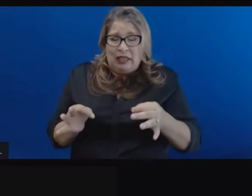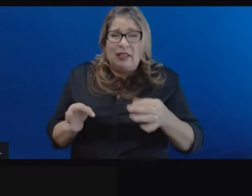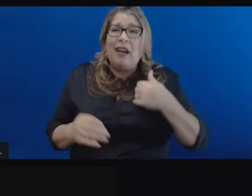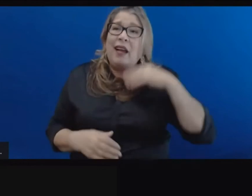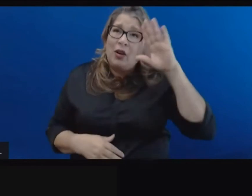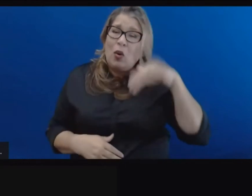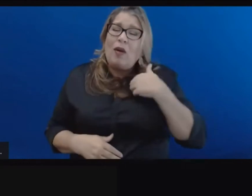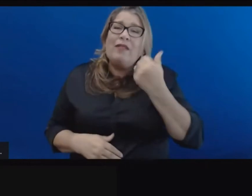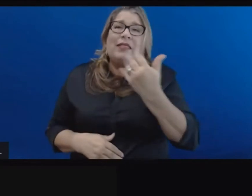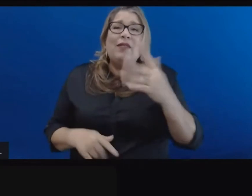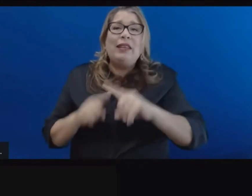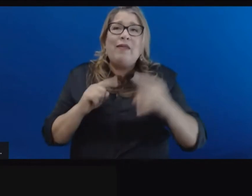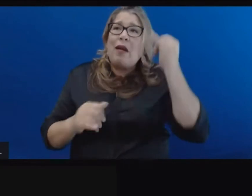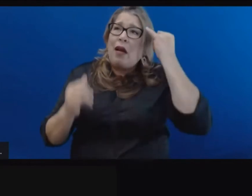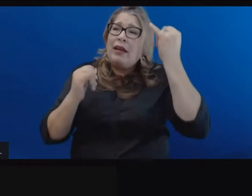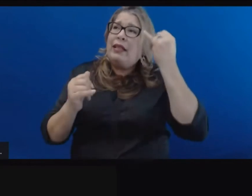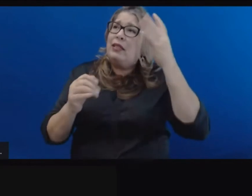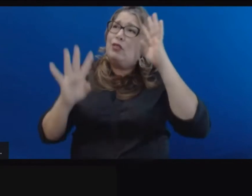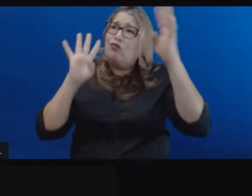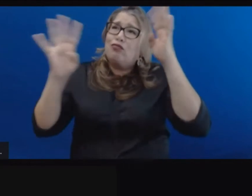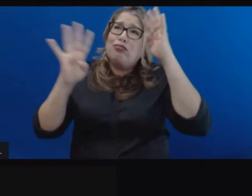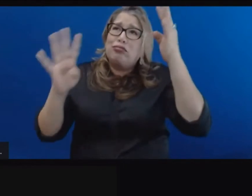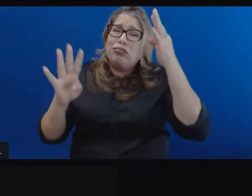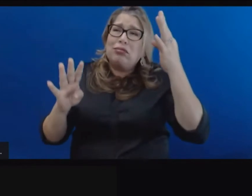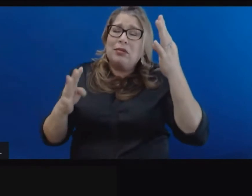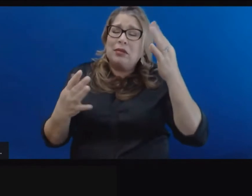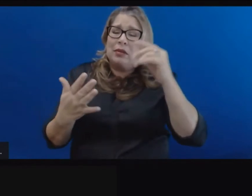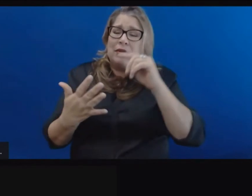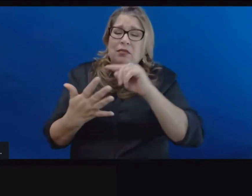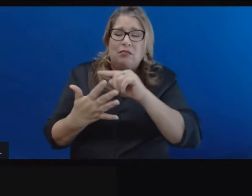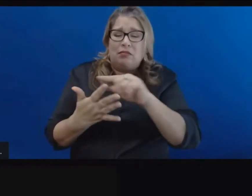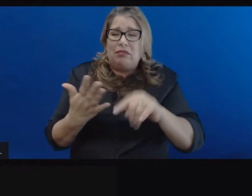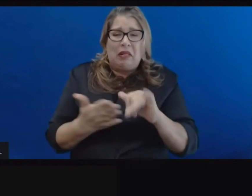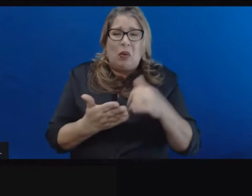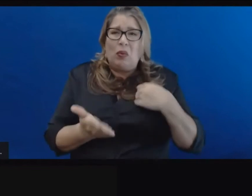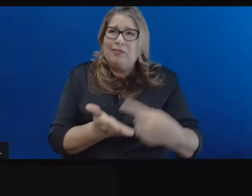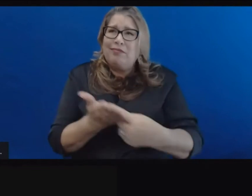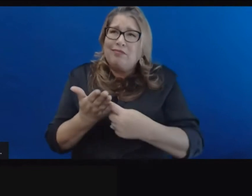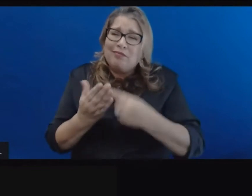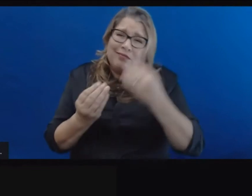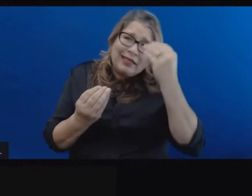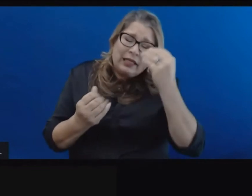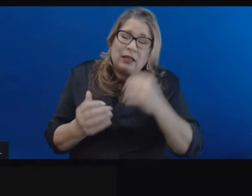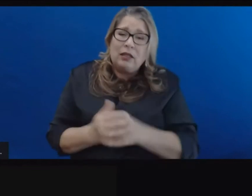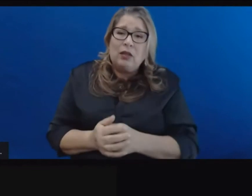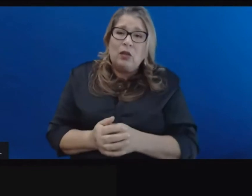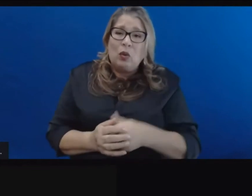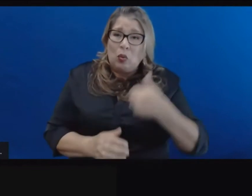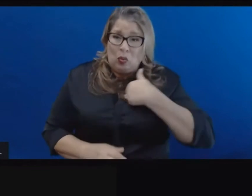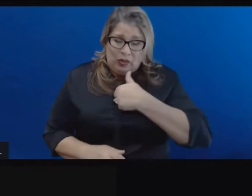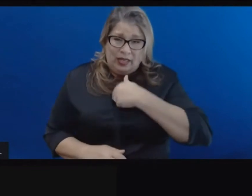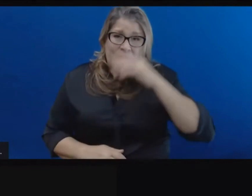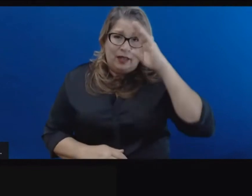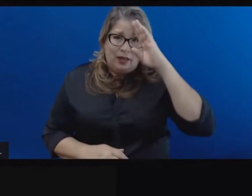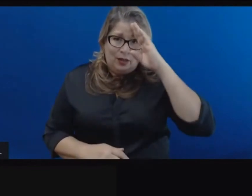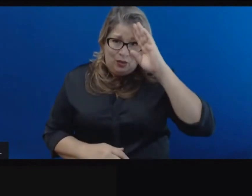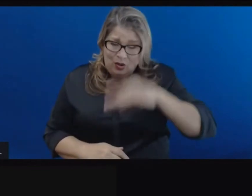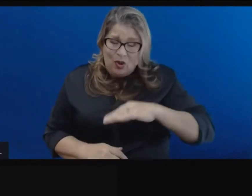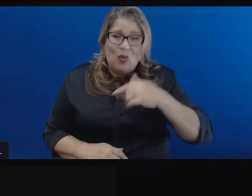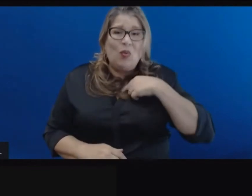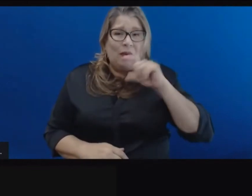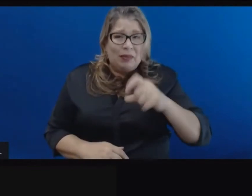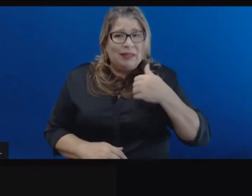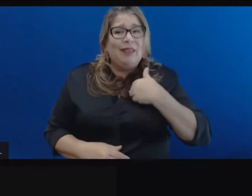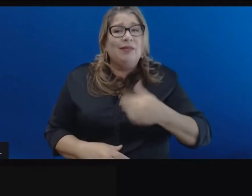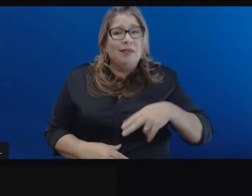have been considered. I think we know that ramping up our ability to not just have vaccinators, but